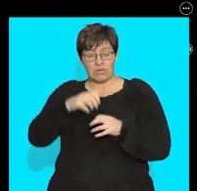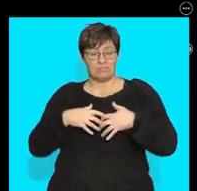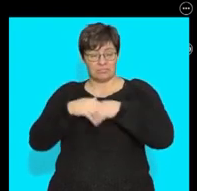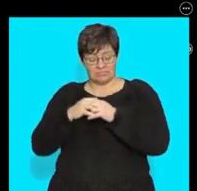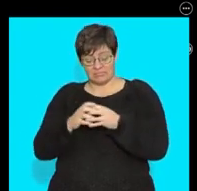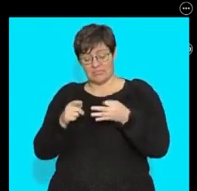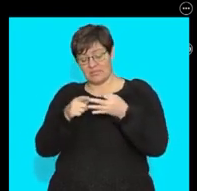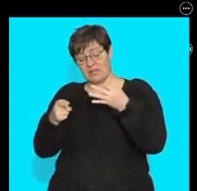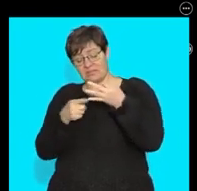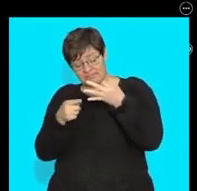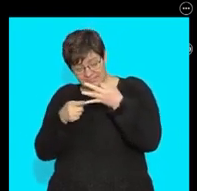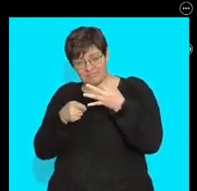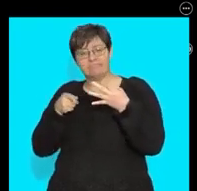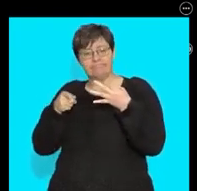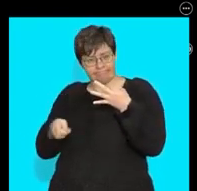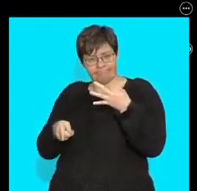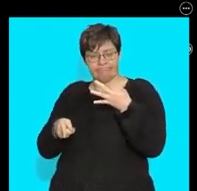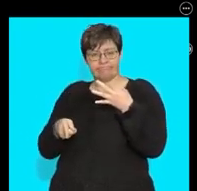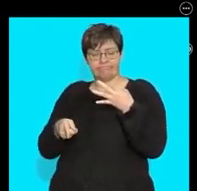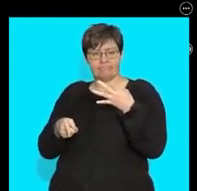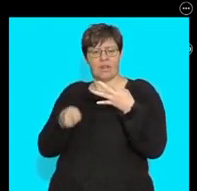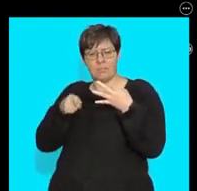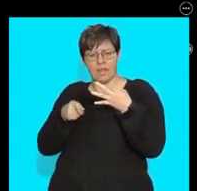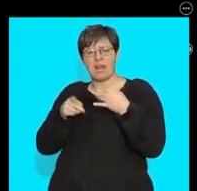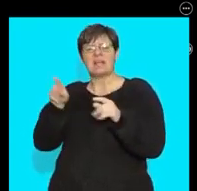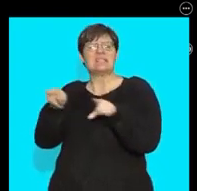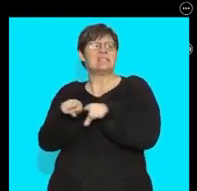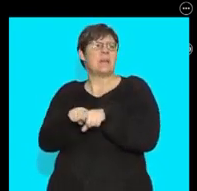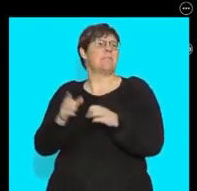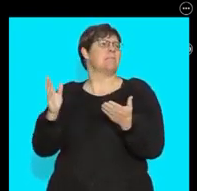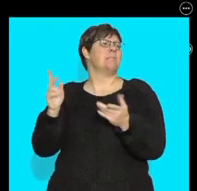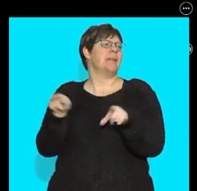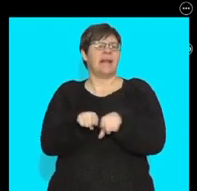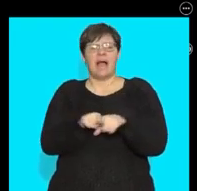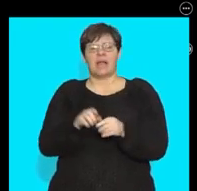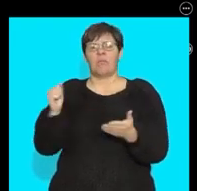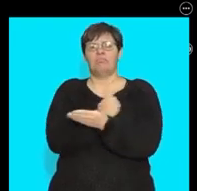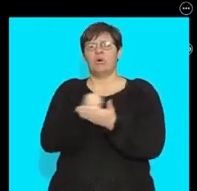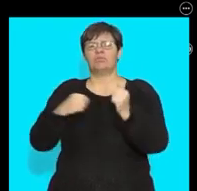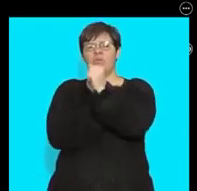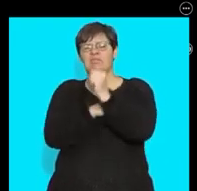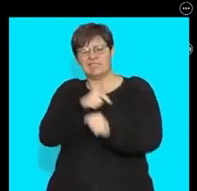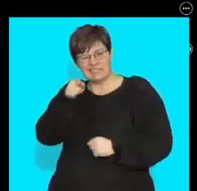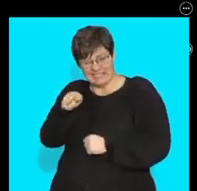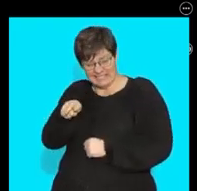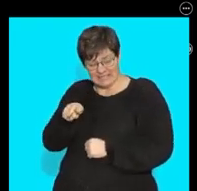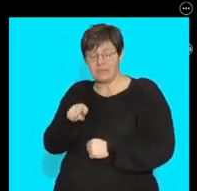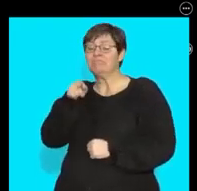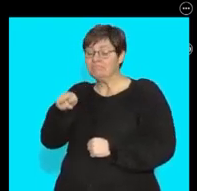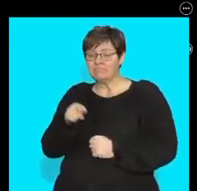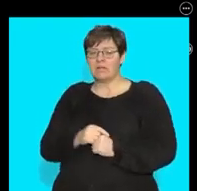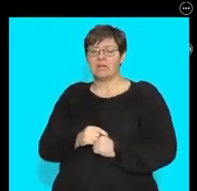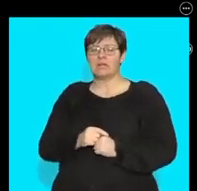these are the post office. Right, what do I mean by that? So what happens is